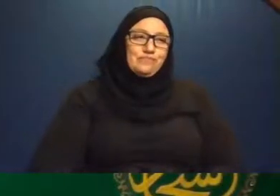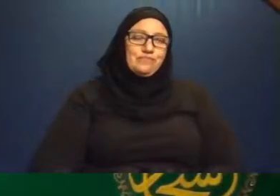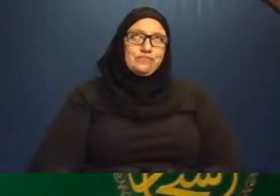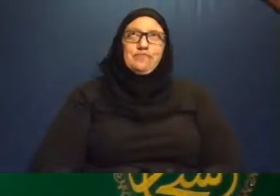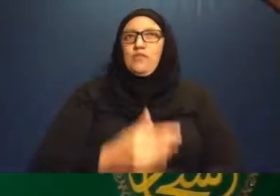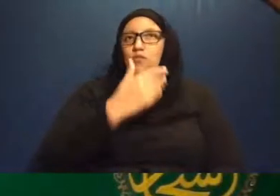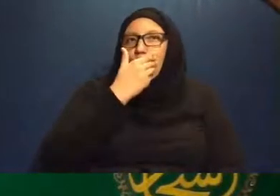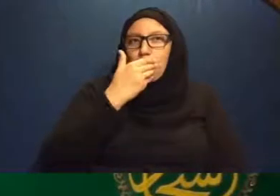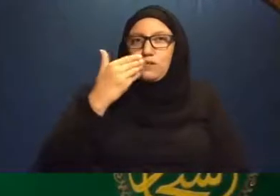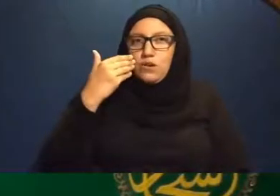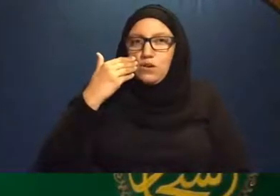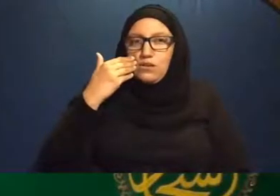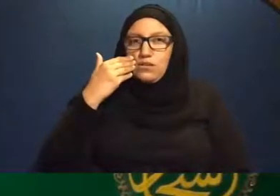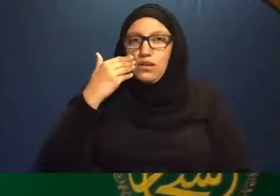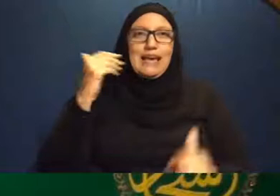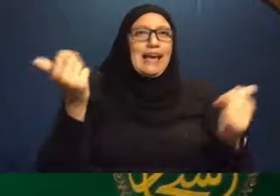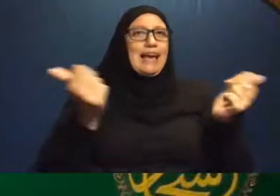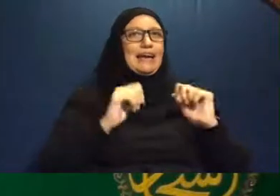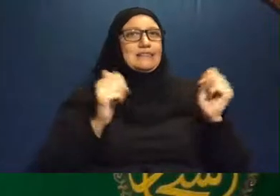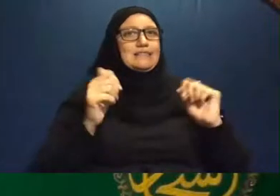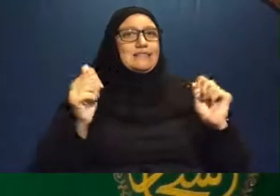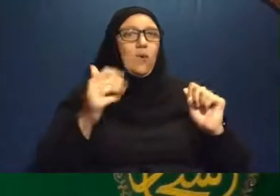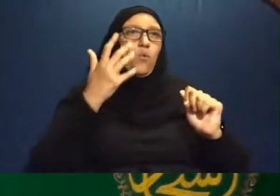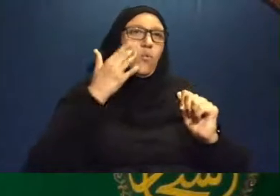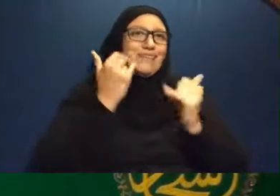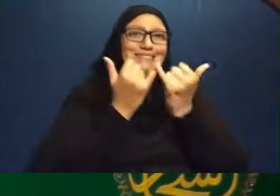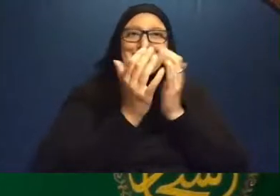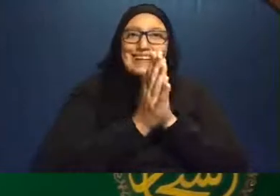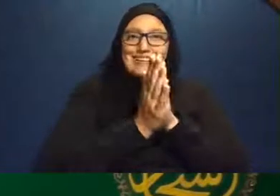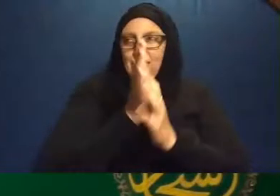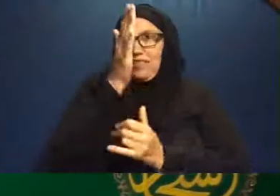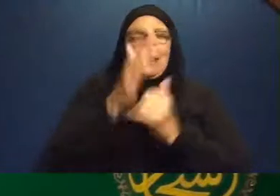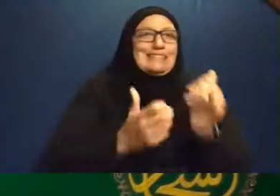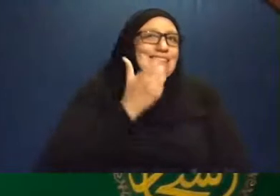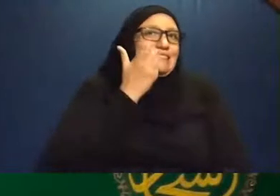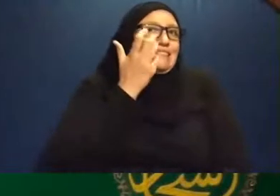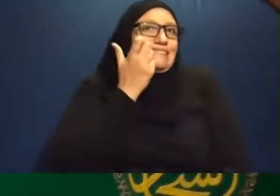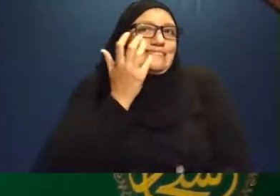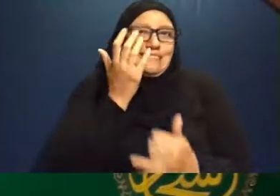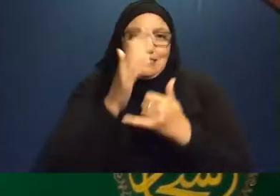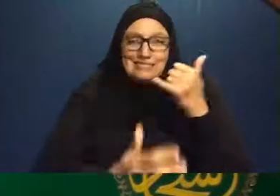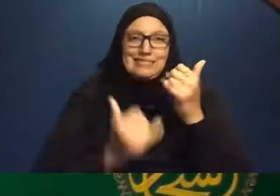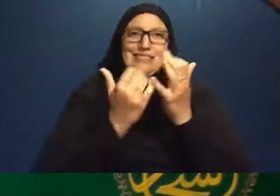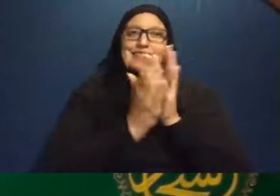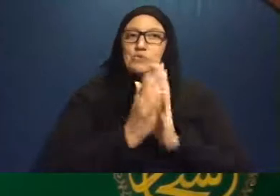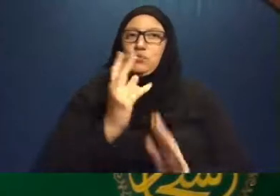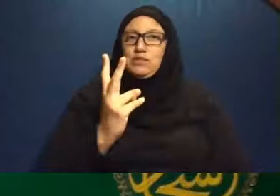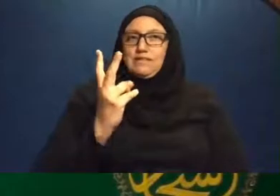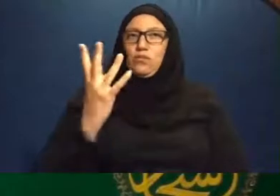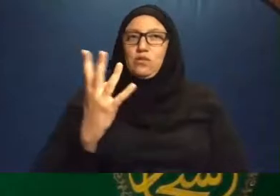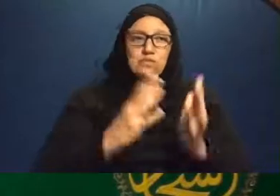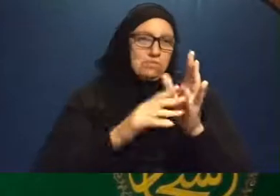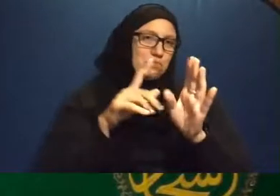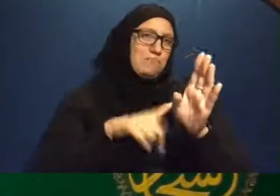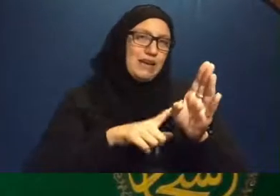of the month of Ramadan, that inshallah in Australia, we are expecting it to be Sunday, the last day of the month of Ramadan, 24th